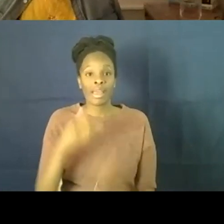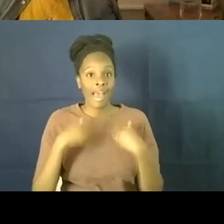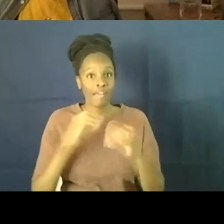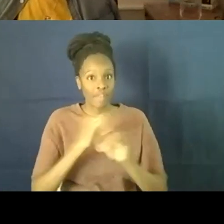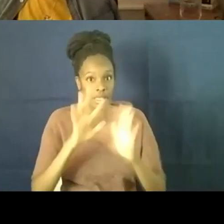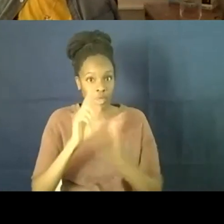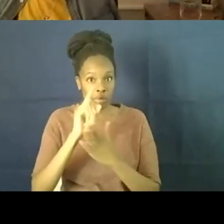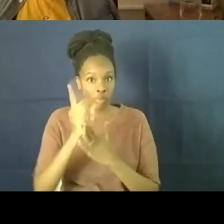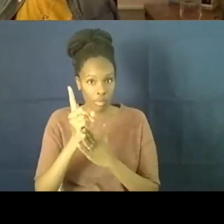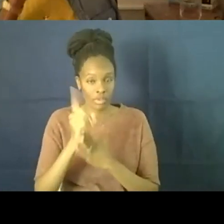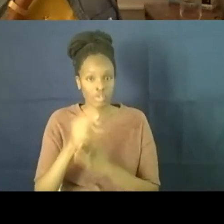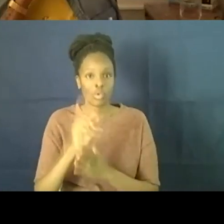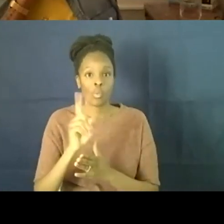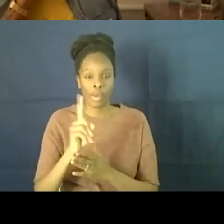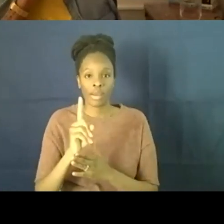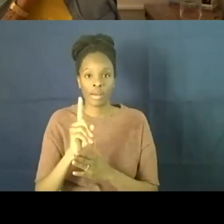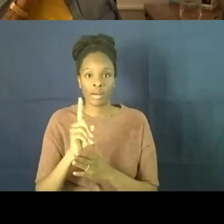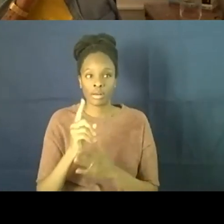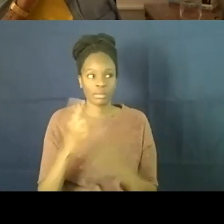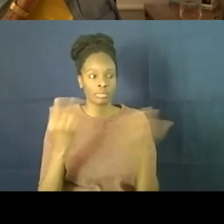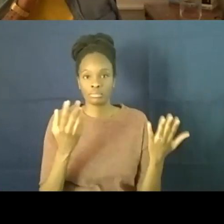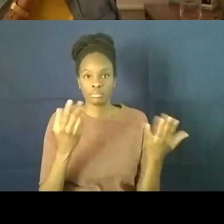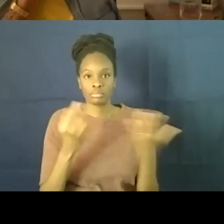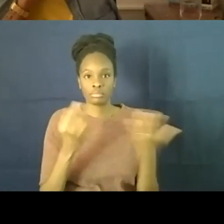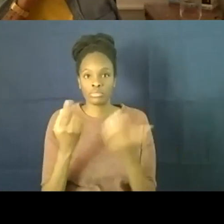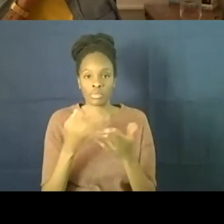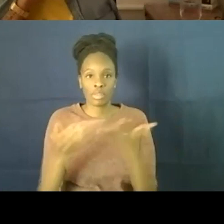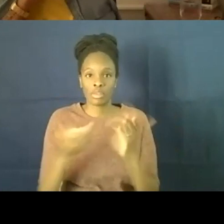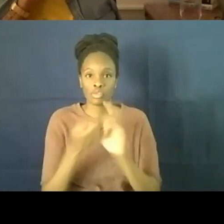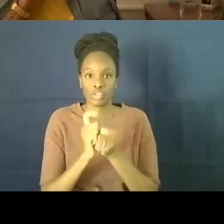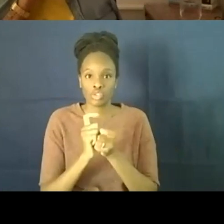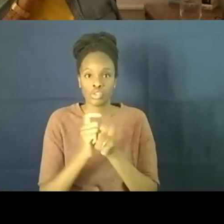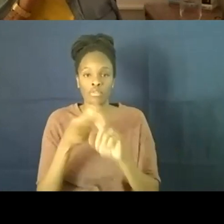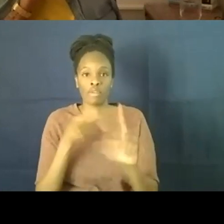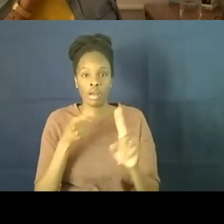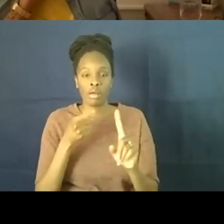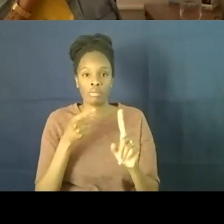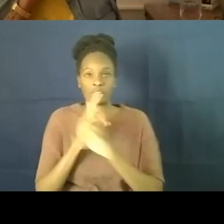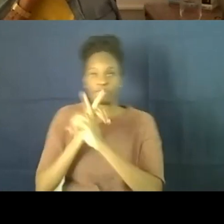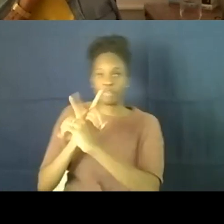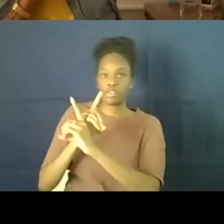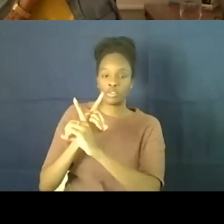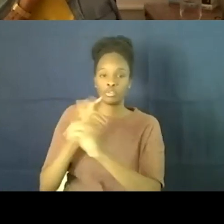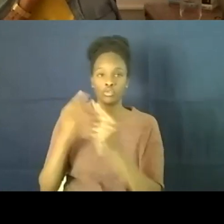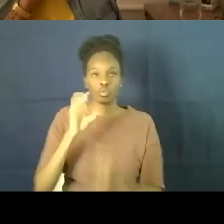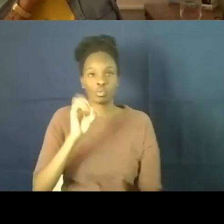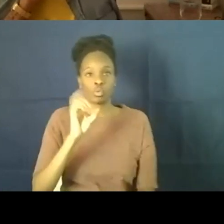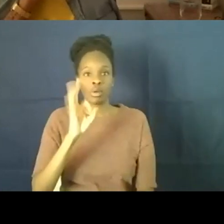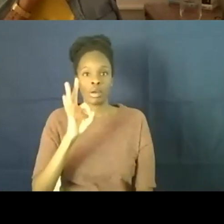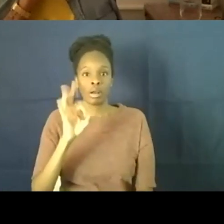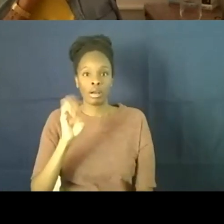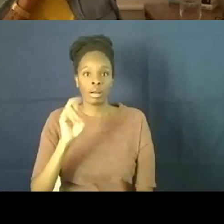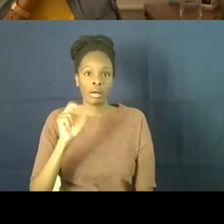conversation and a person who is on the offense goes on the defense, or someone or two people go on the kind